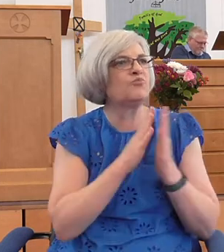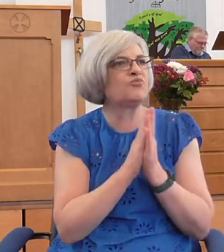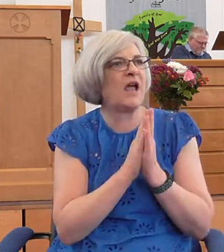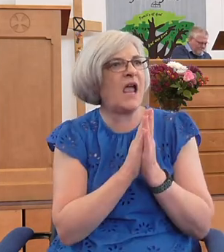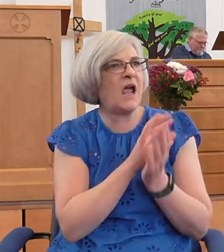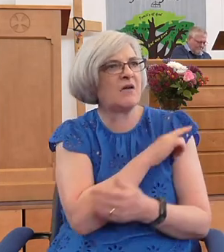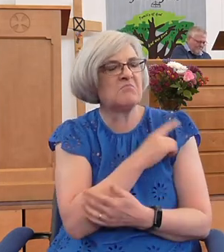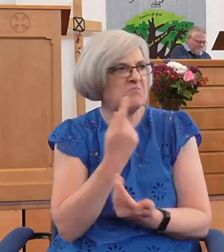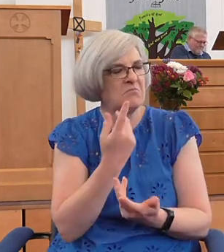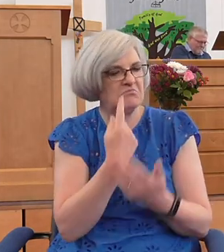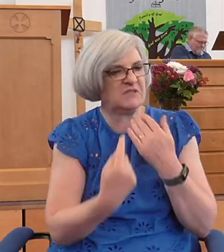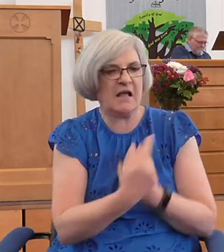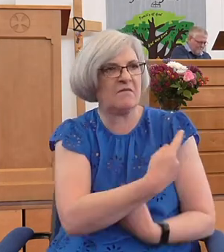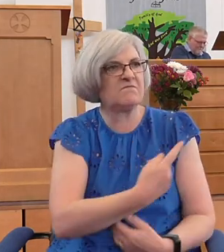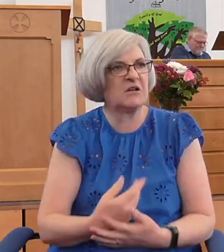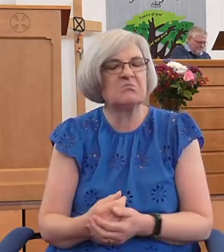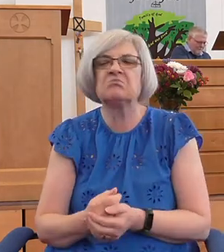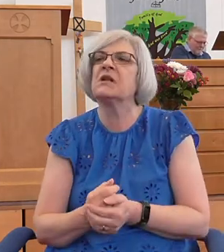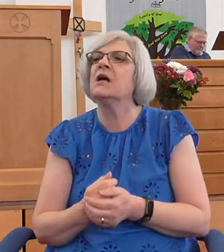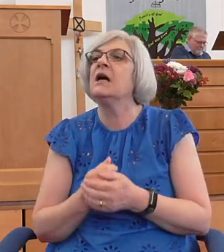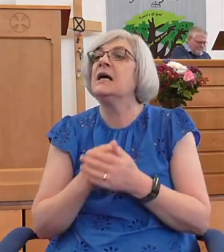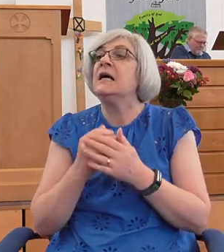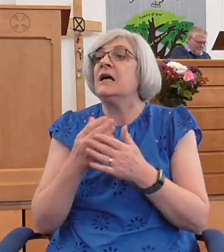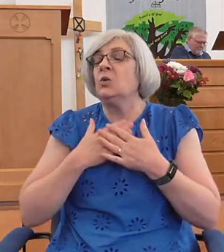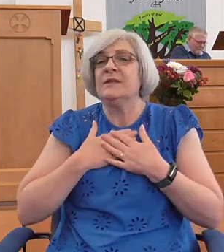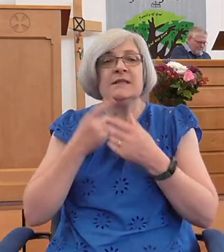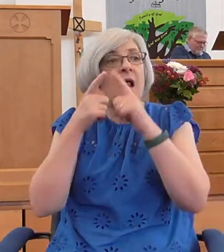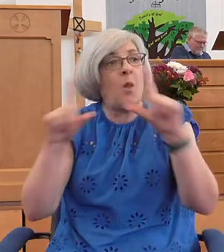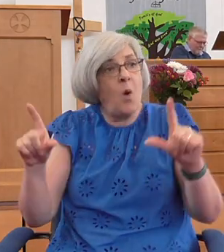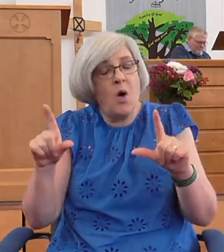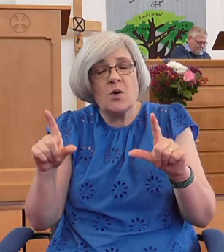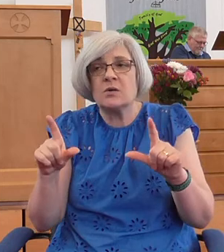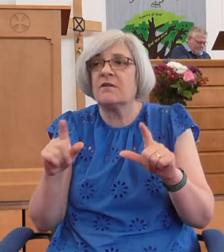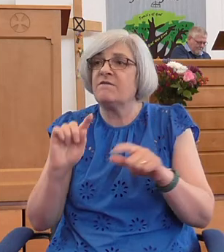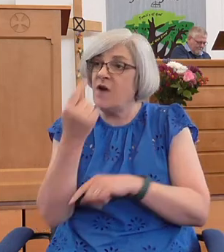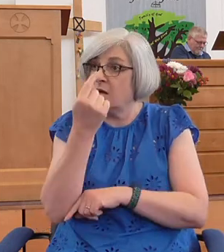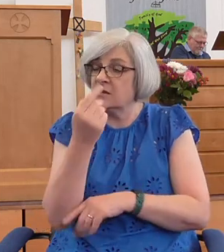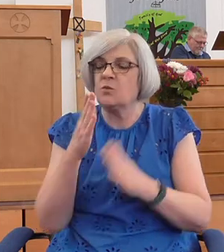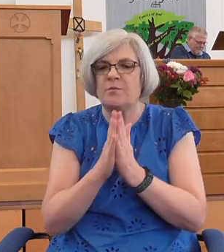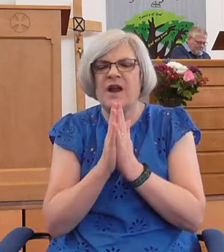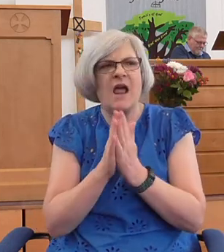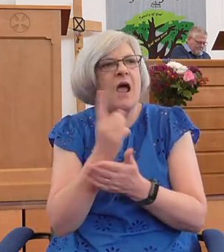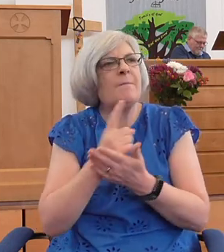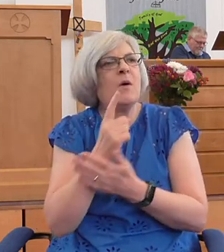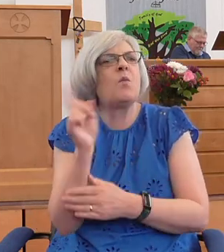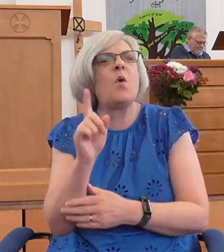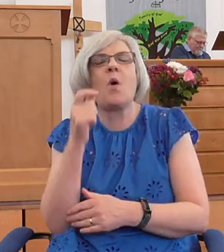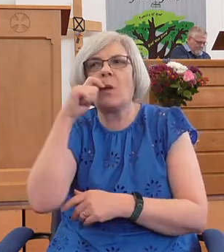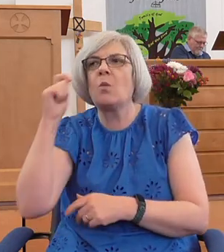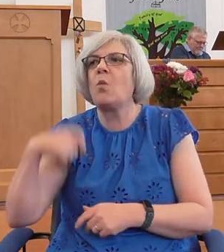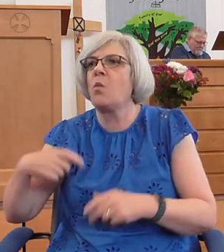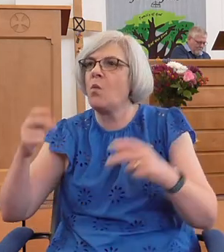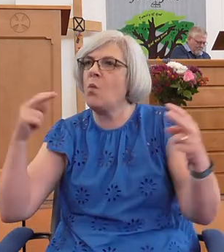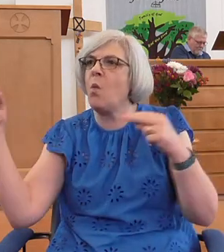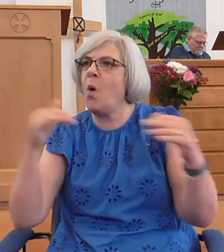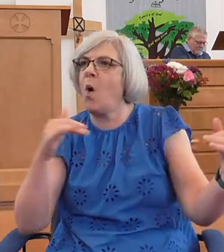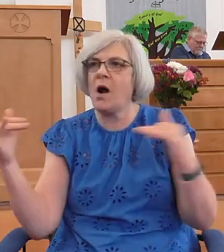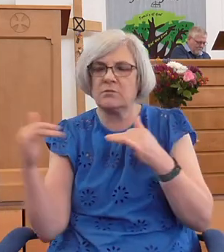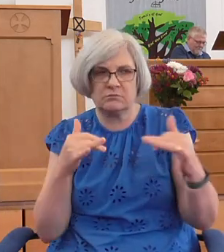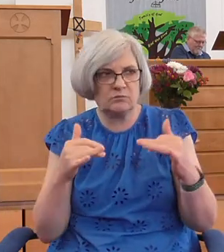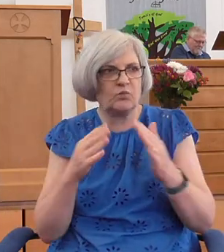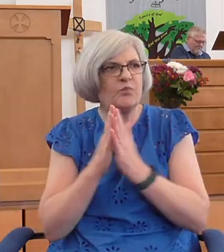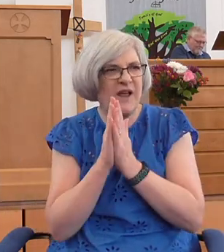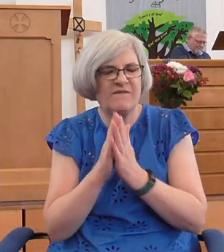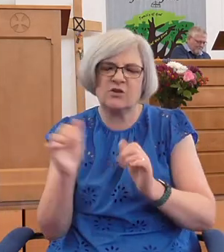Dear Lord, we pray firstly for those who are affected by the war in Ukraine. We pray that you would help them in their struggles in finding places to live,